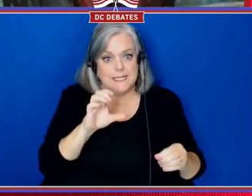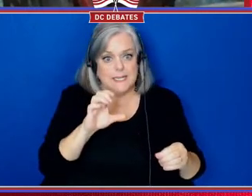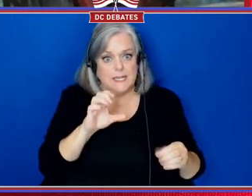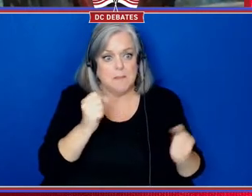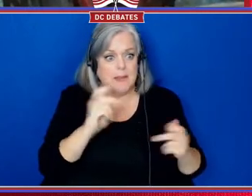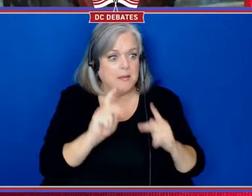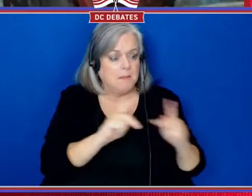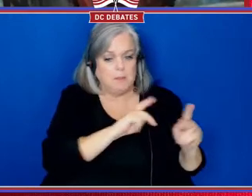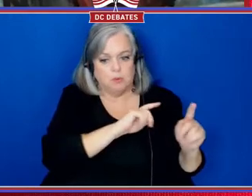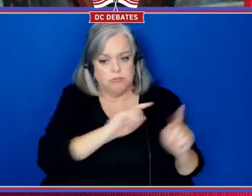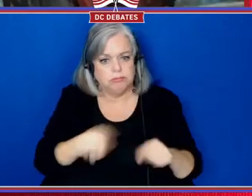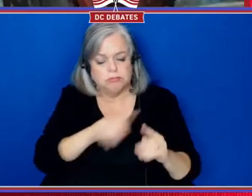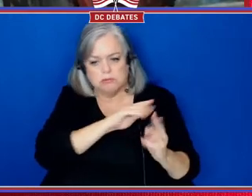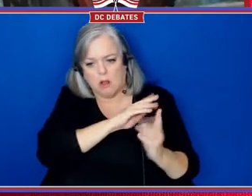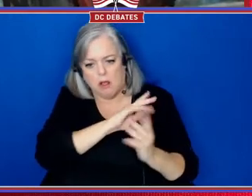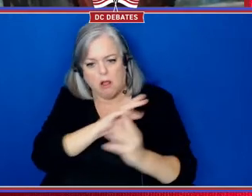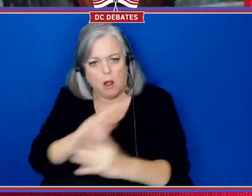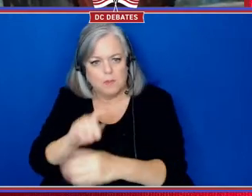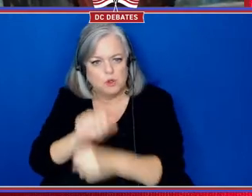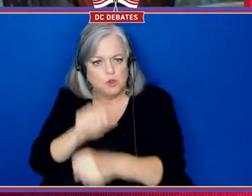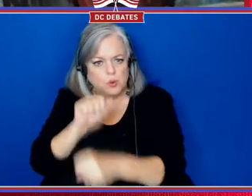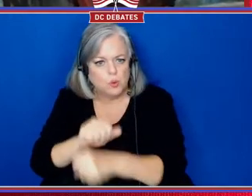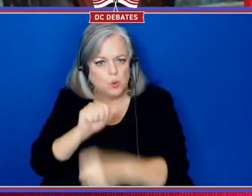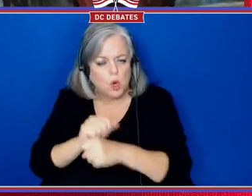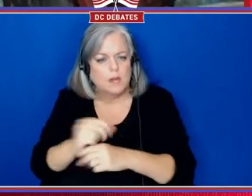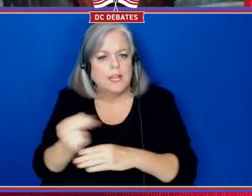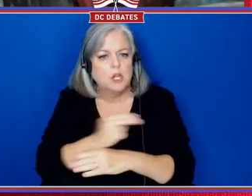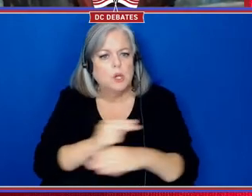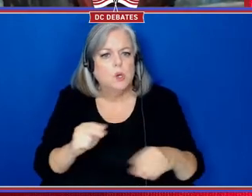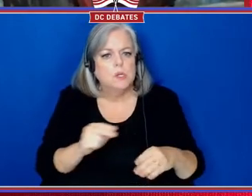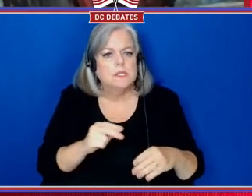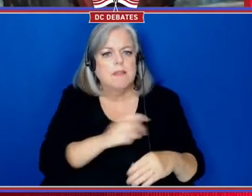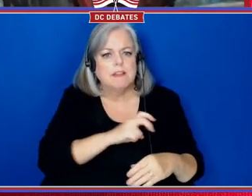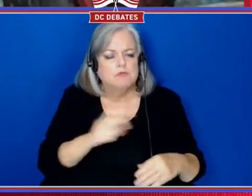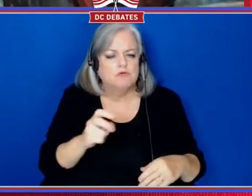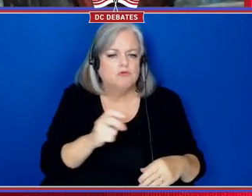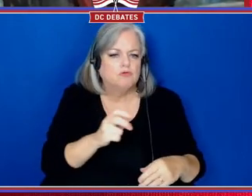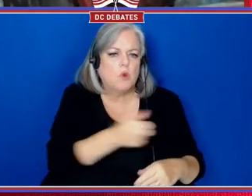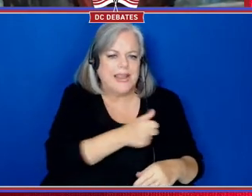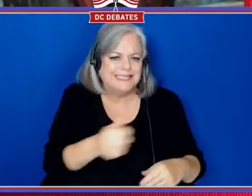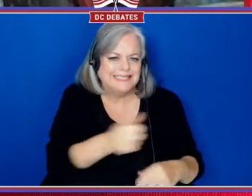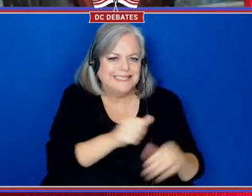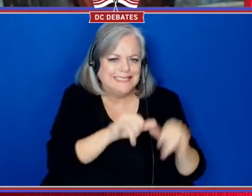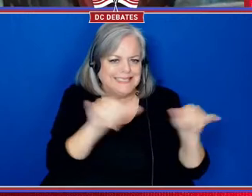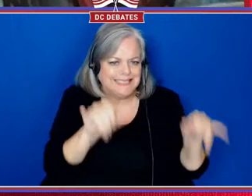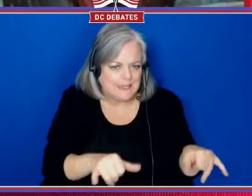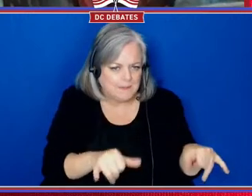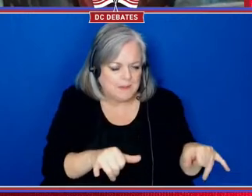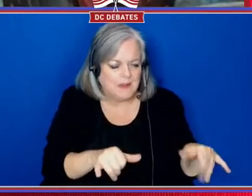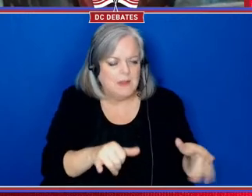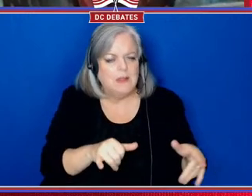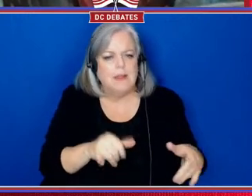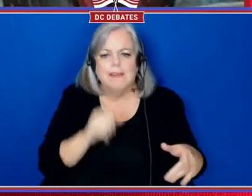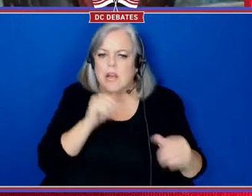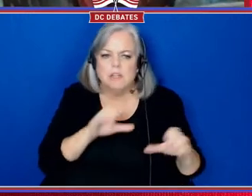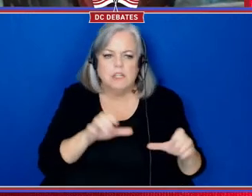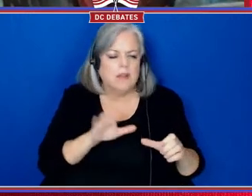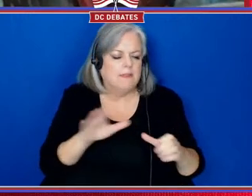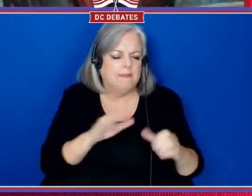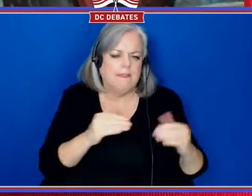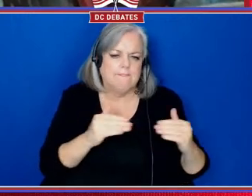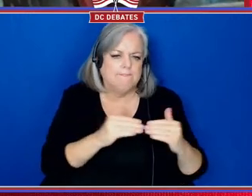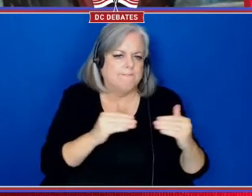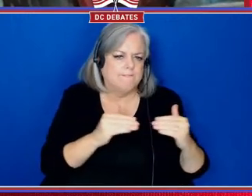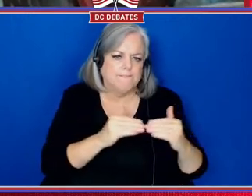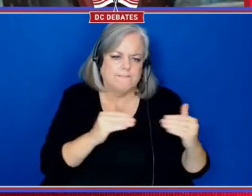employees who also use this transit system, and they have not did their fair share. And so we must sit down with all our partners to ensure we can get this fixed. As you know, we